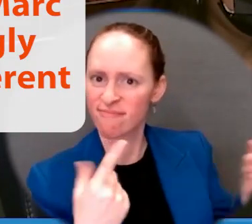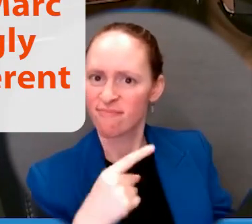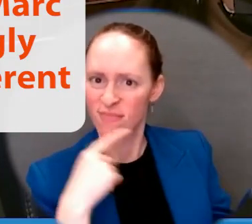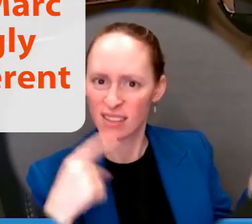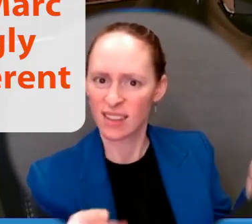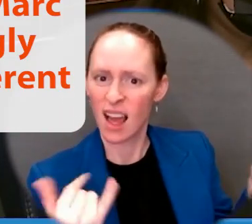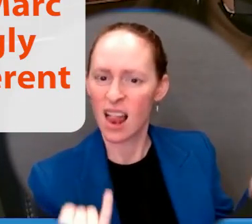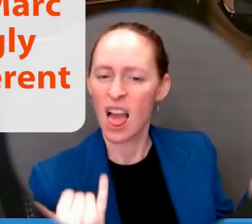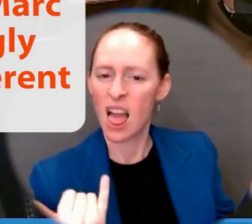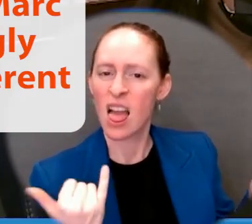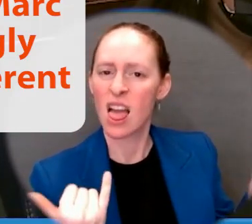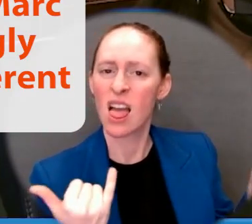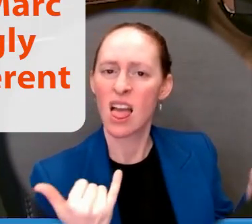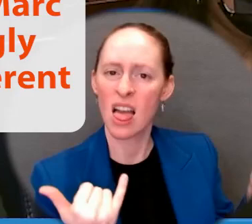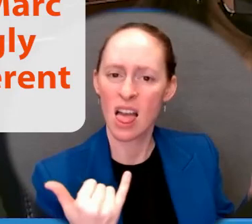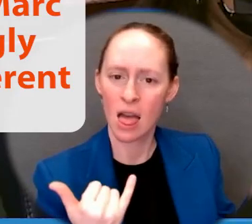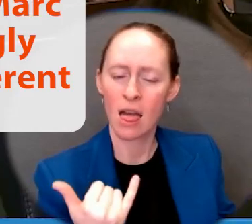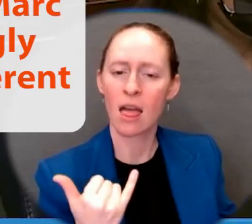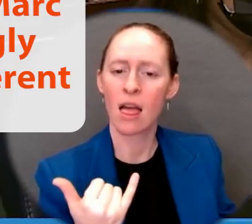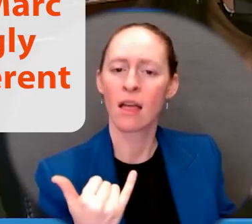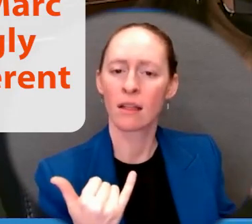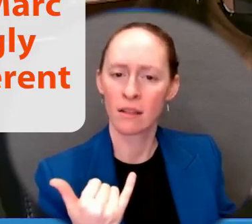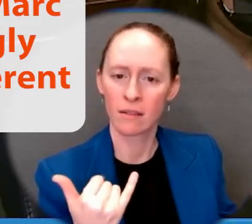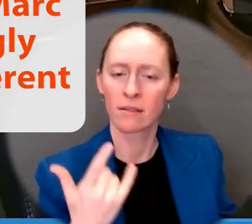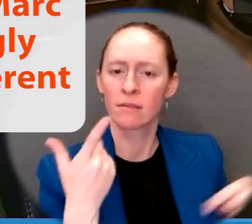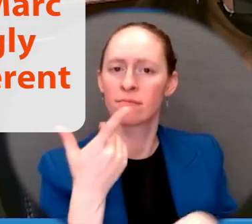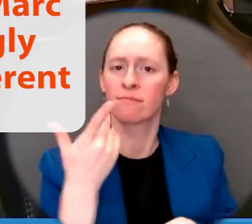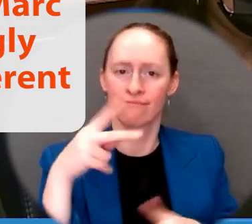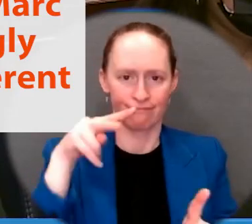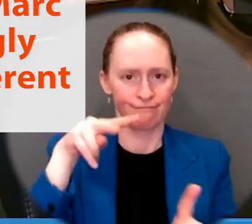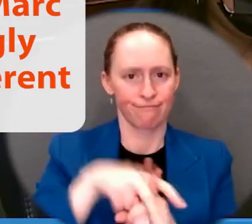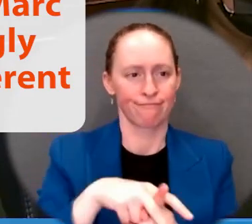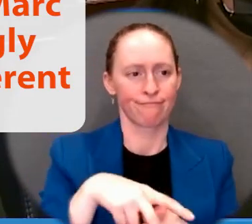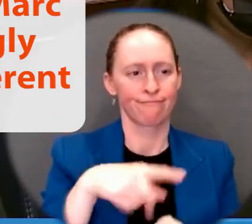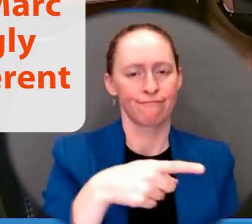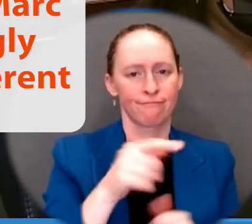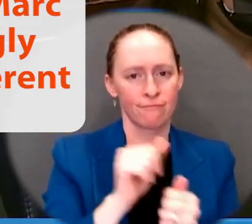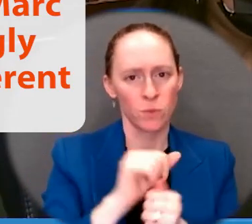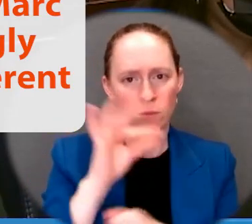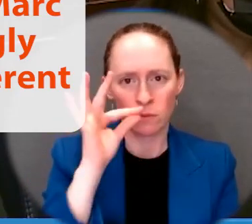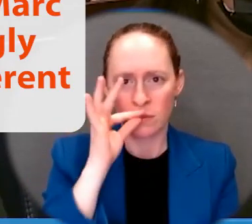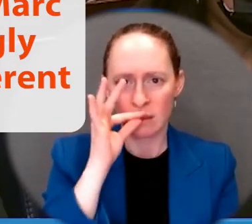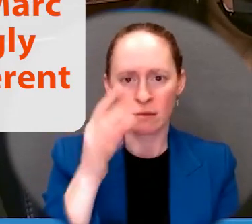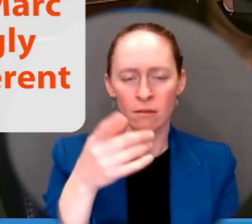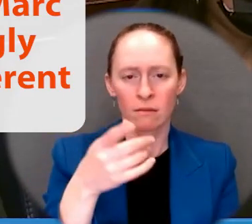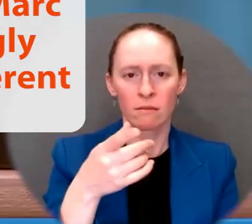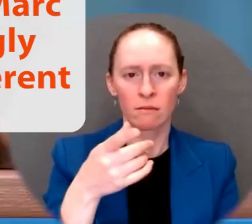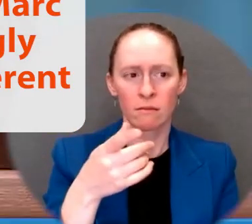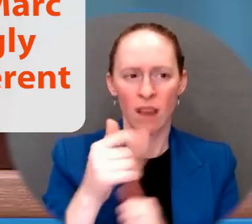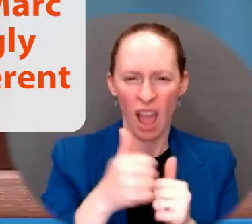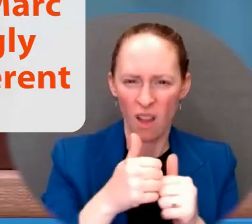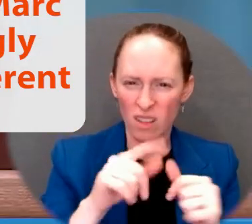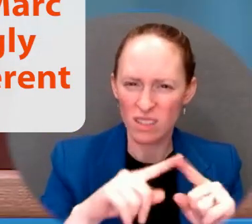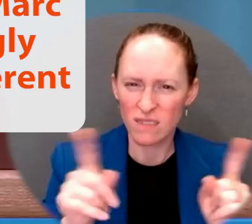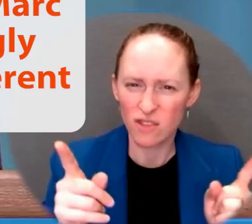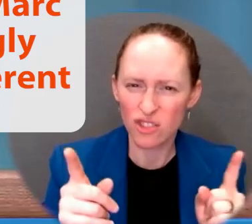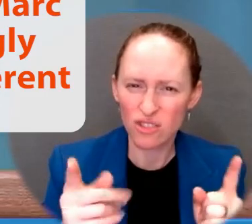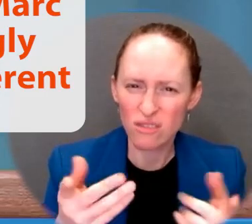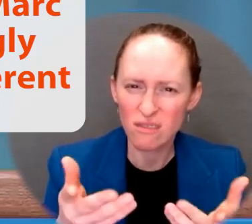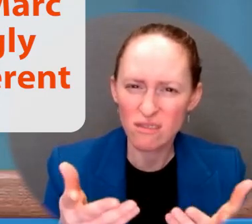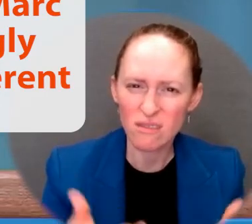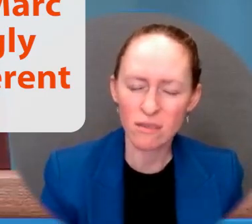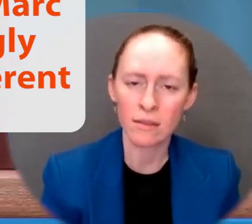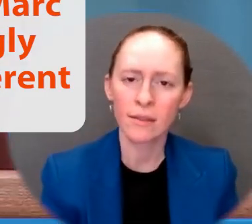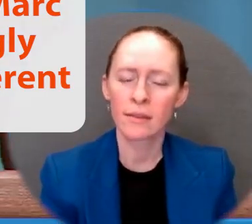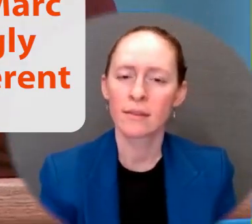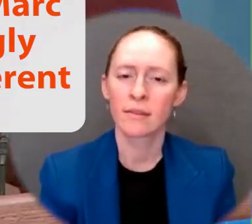different, or how does the why is the actions for Marc Fogel different than these? So look, we take seriously our responsibility